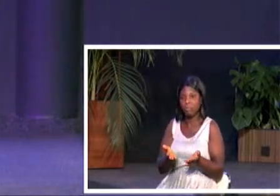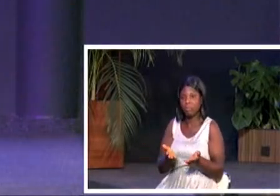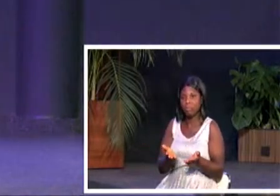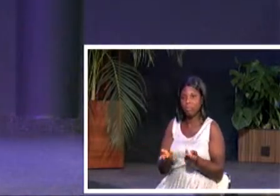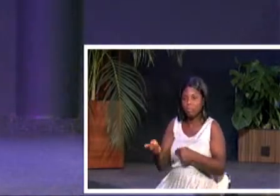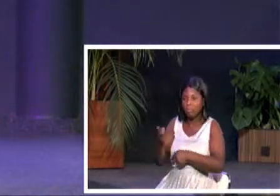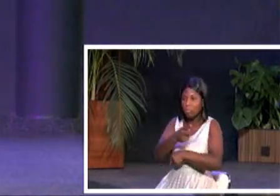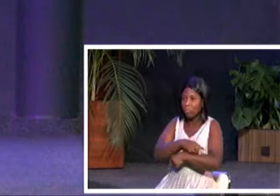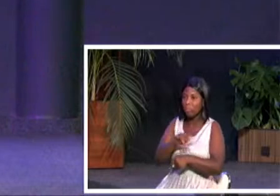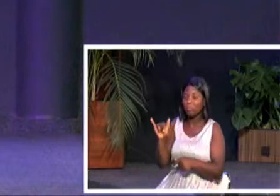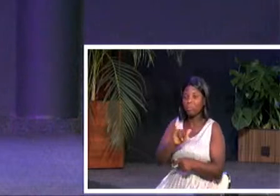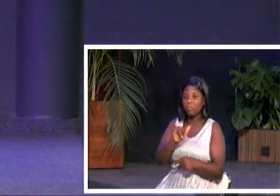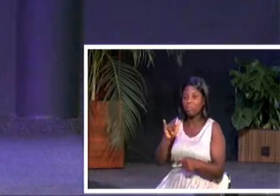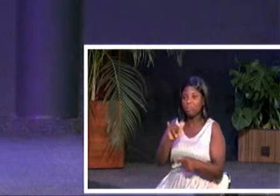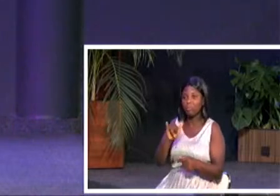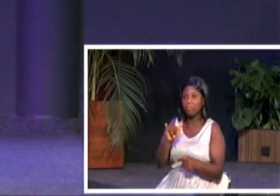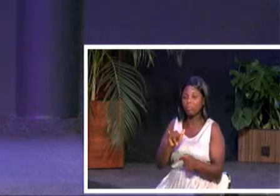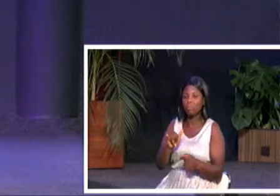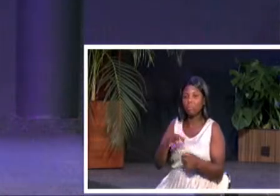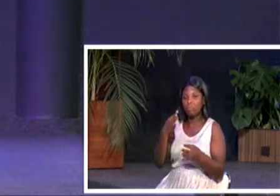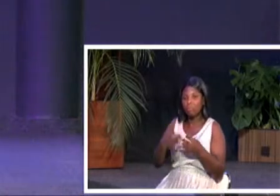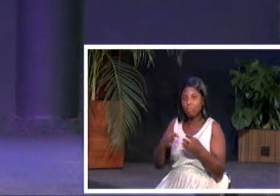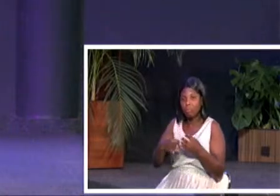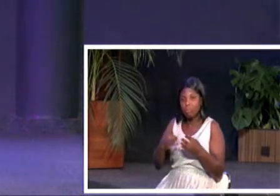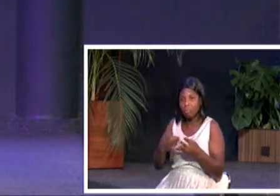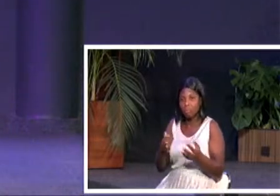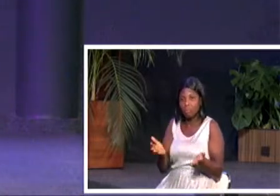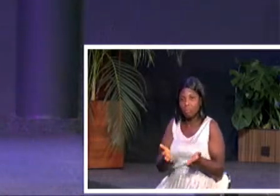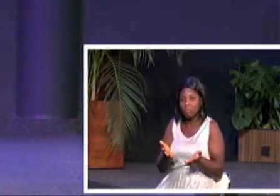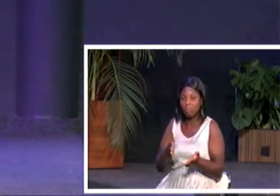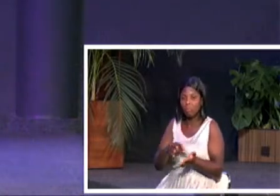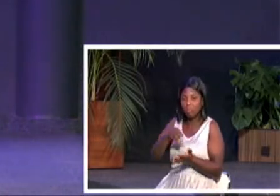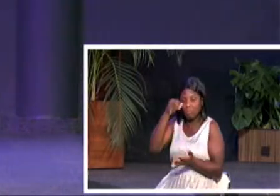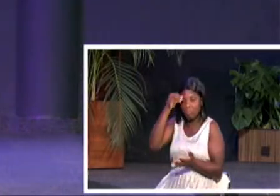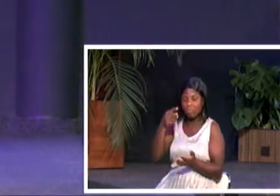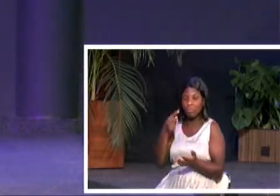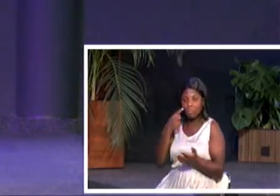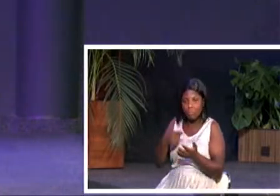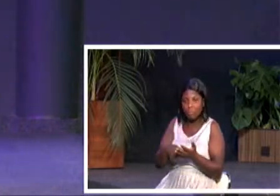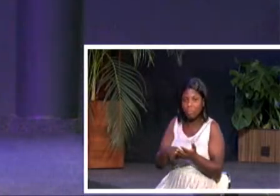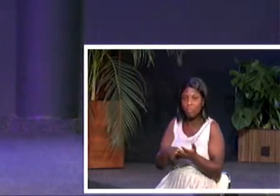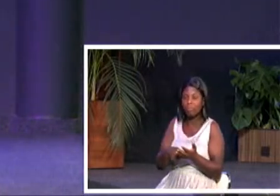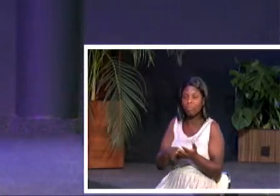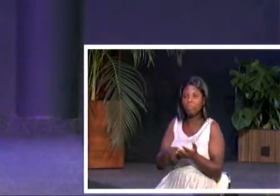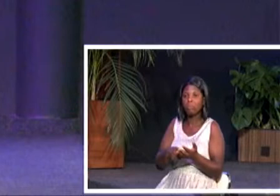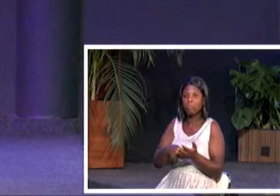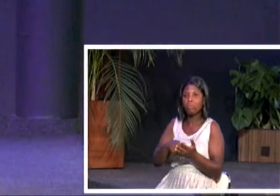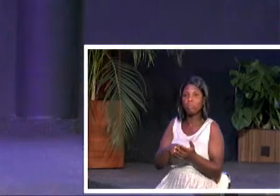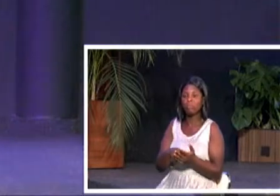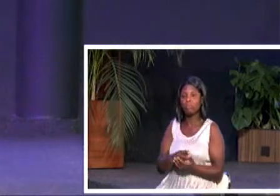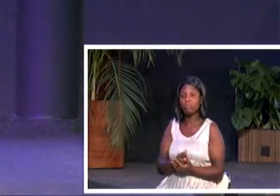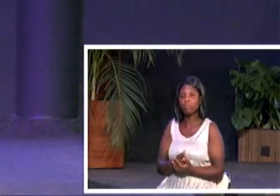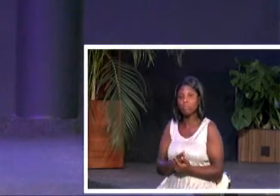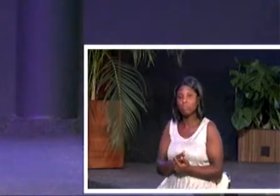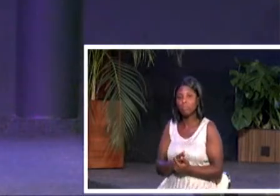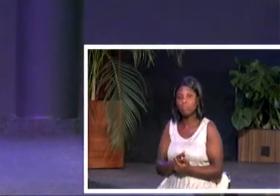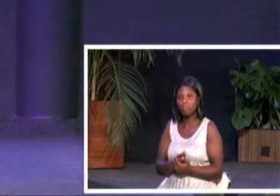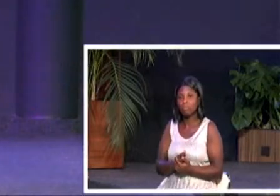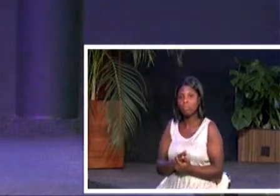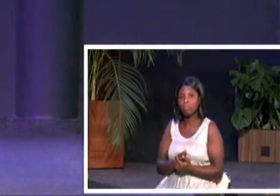this series, till we reconvene in the month of August, we'll be looking at the third pillars of